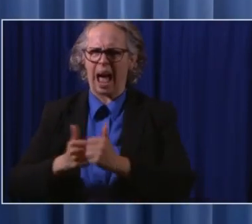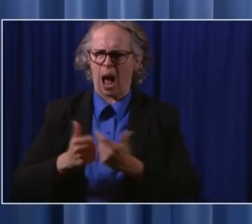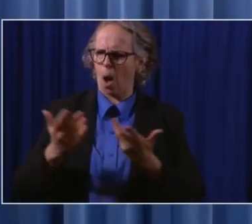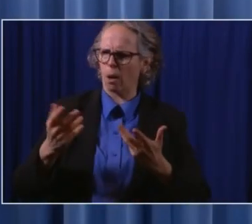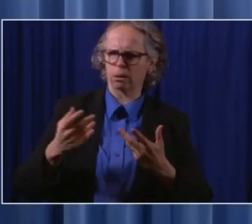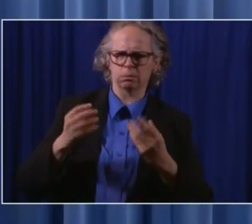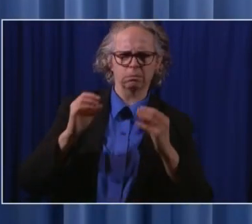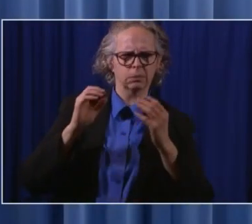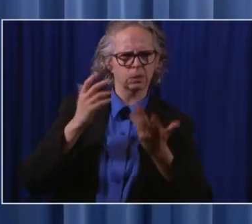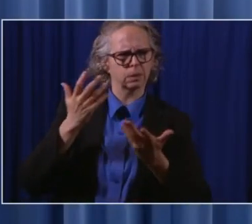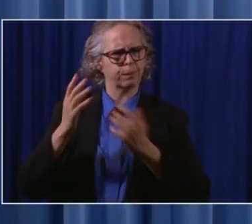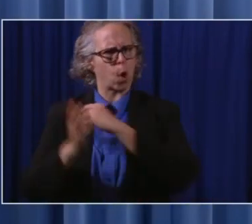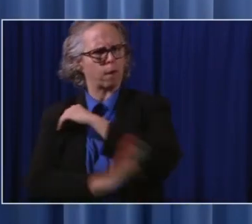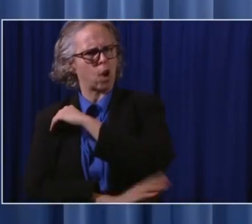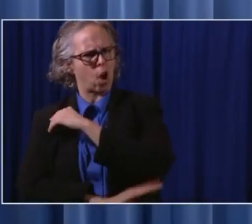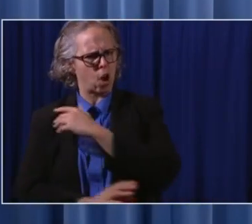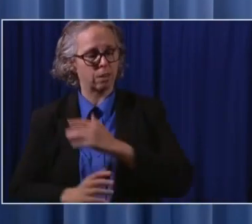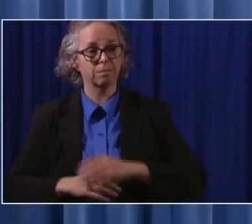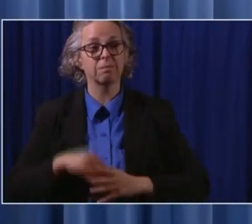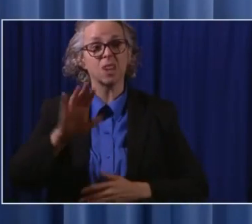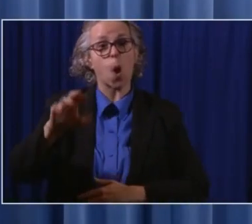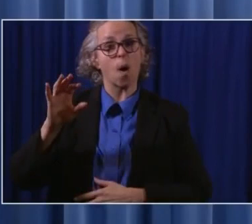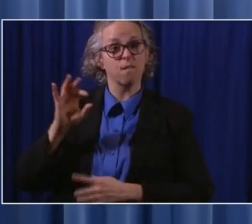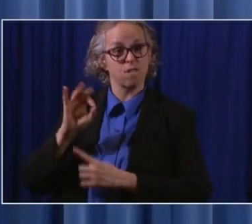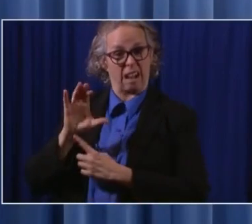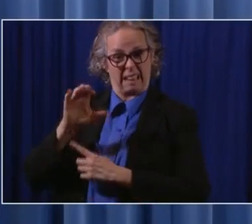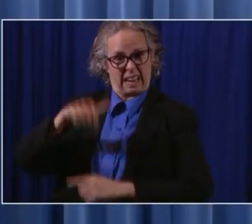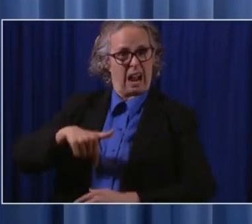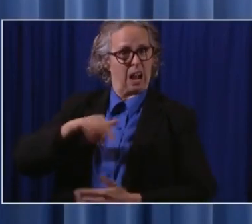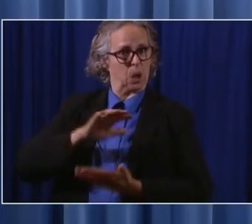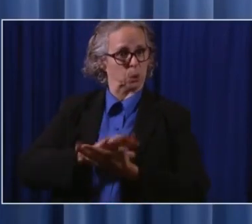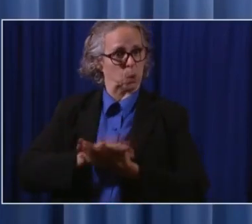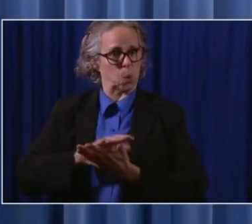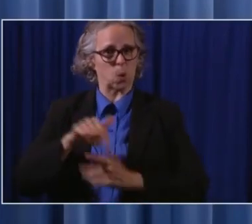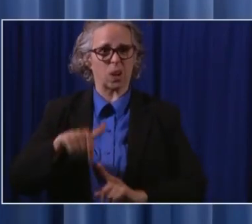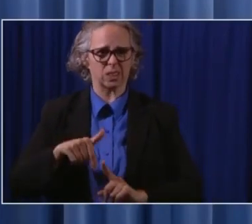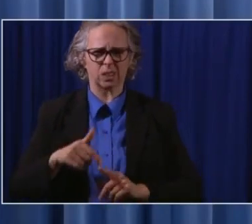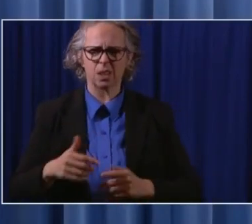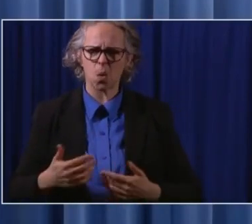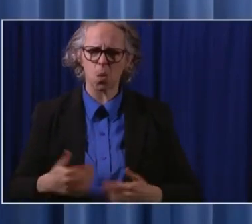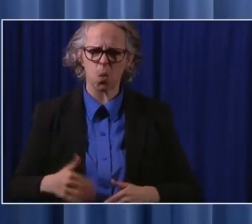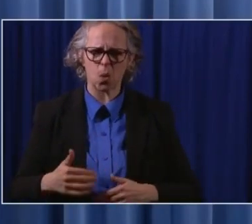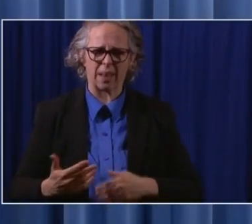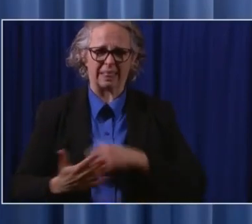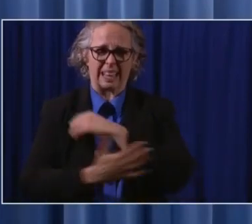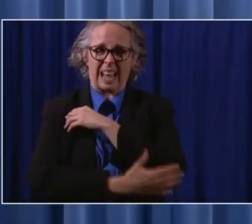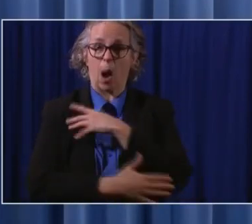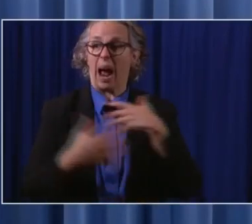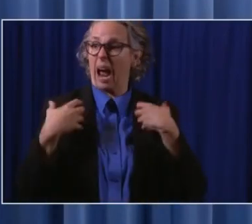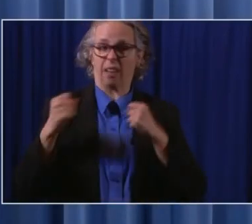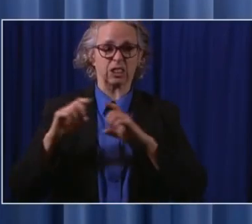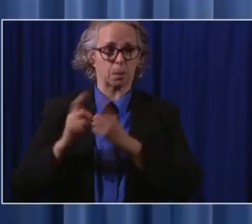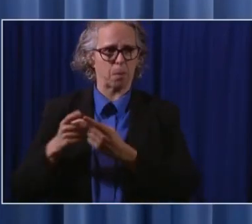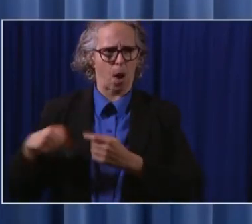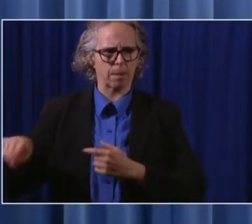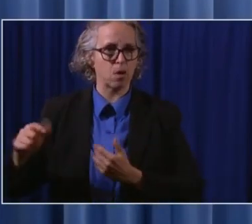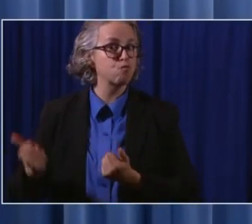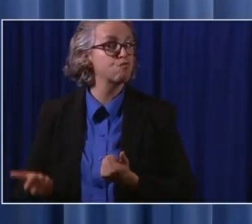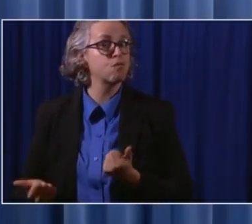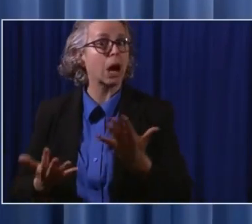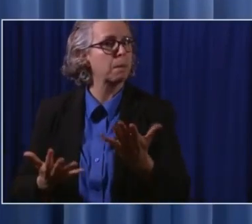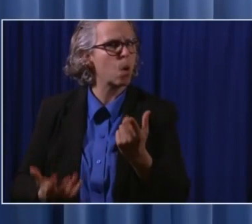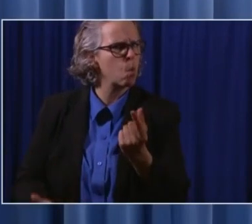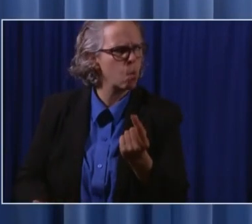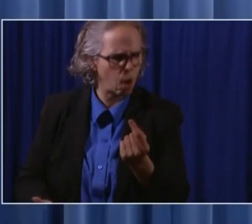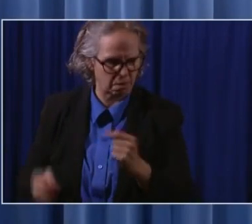schools, Franklin County, for example, you know, the county health department has made a recommendation, and the schools